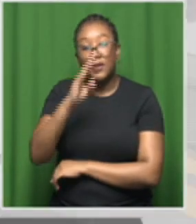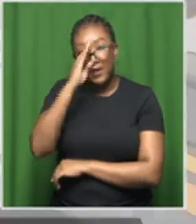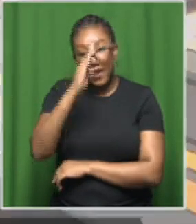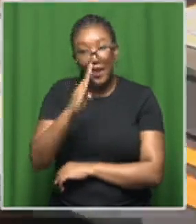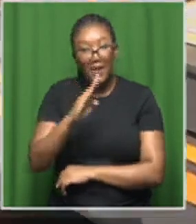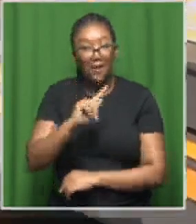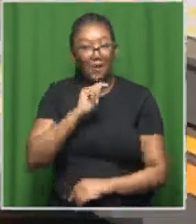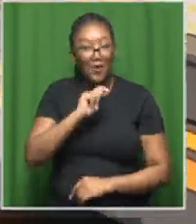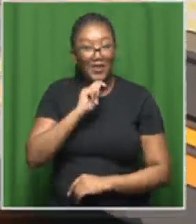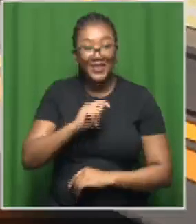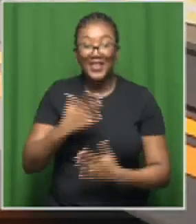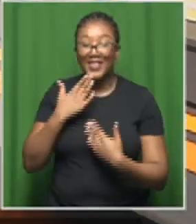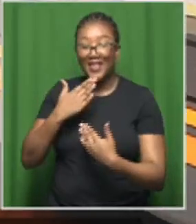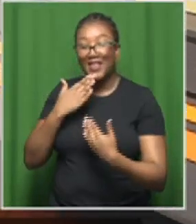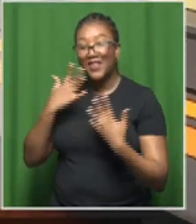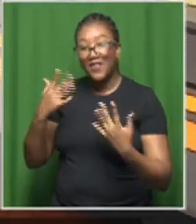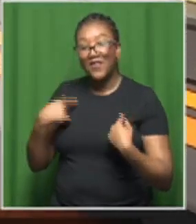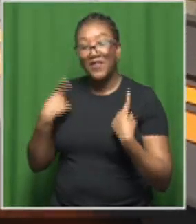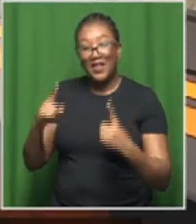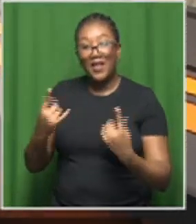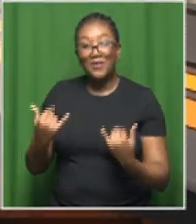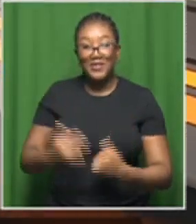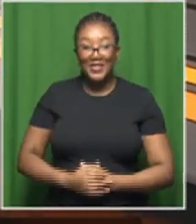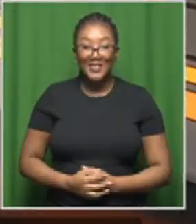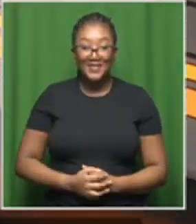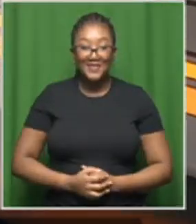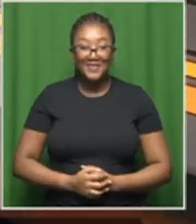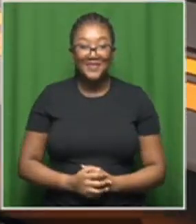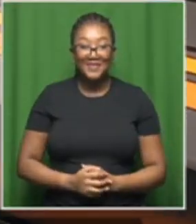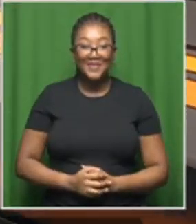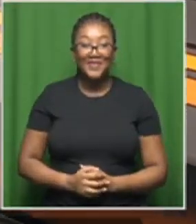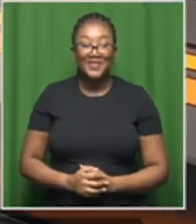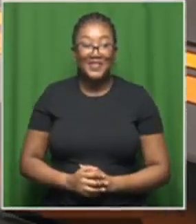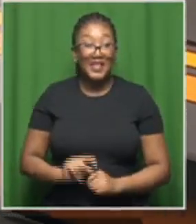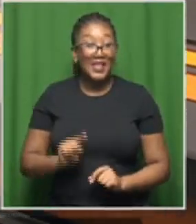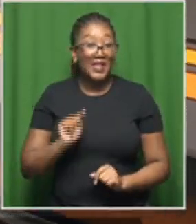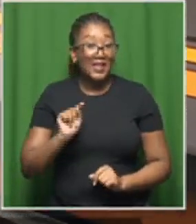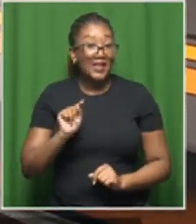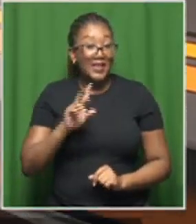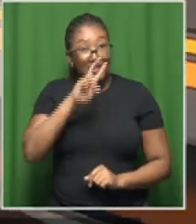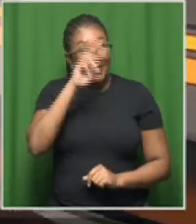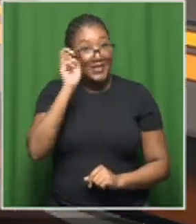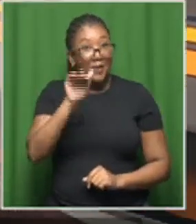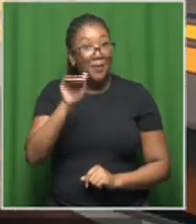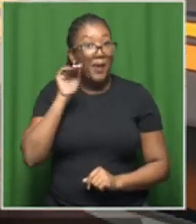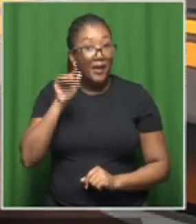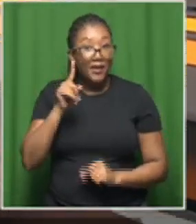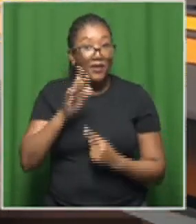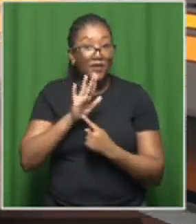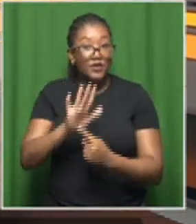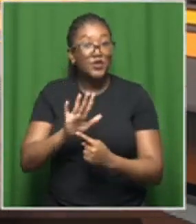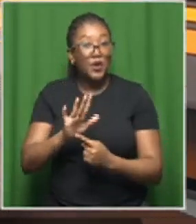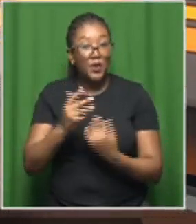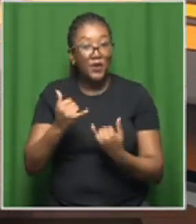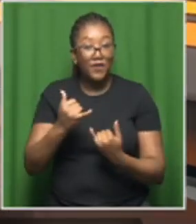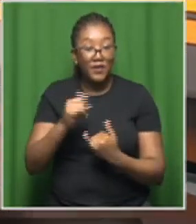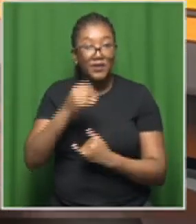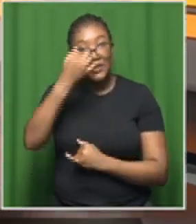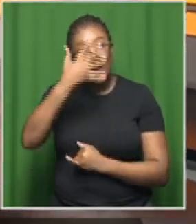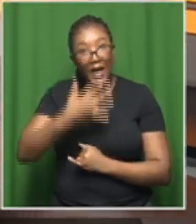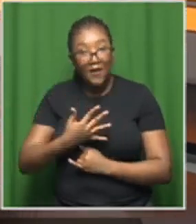and thank you for having me. Good to have you on the show this morning. And I see that Standard Bank, well, in a vibrant display of African culture